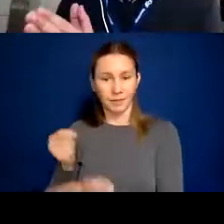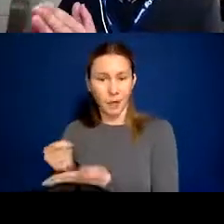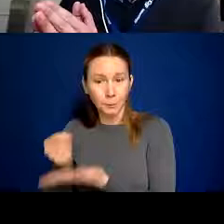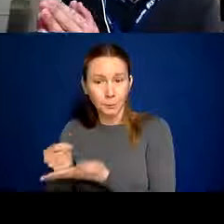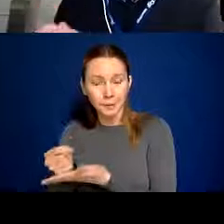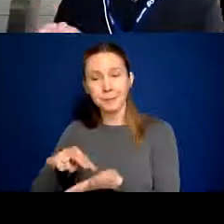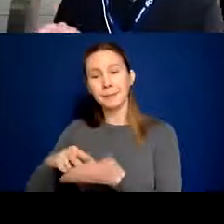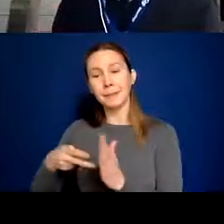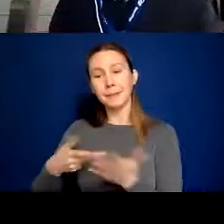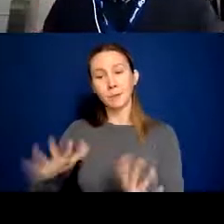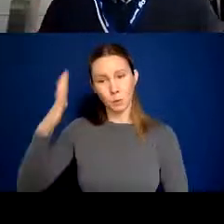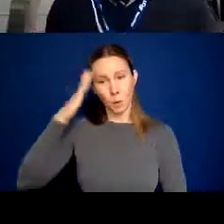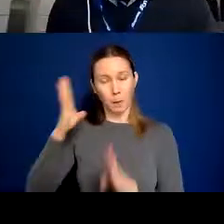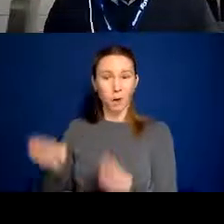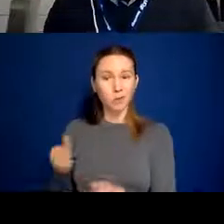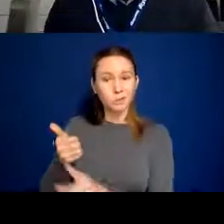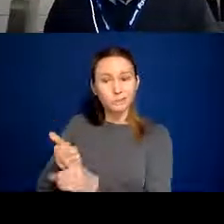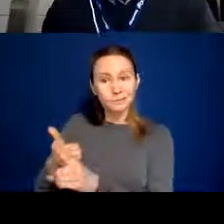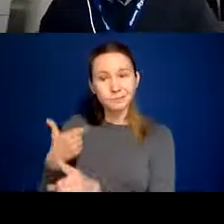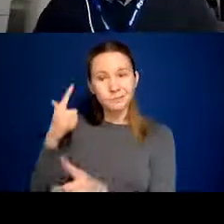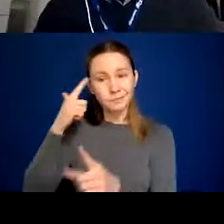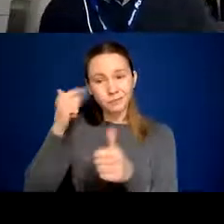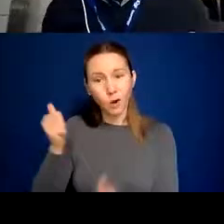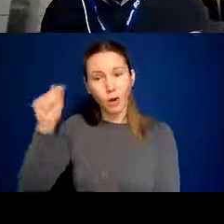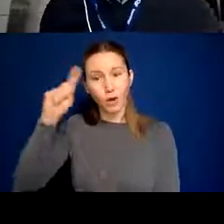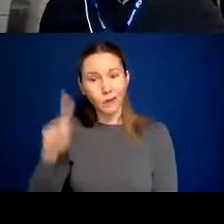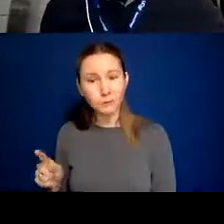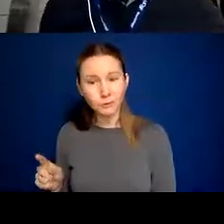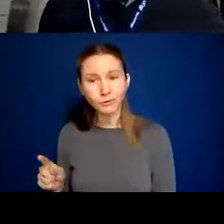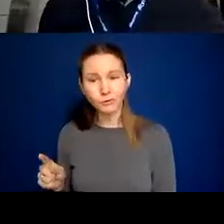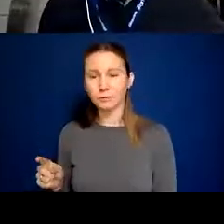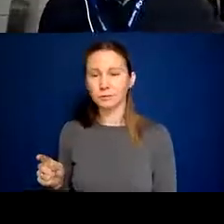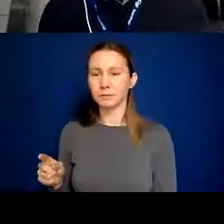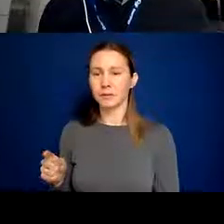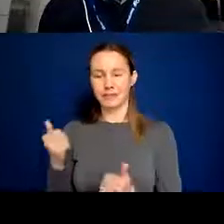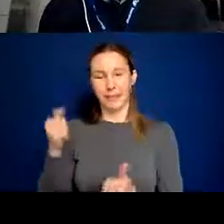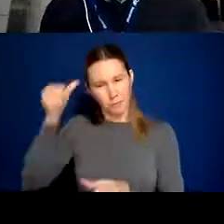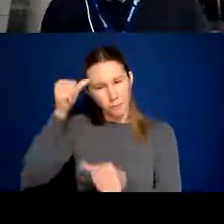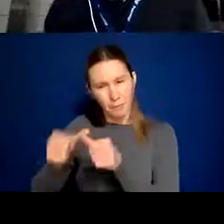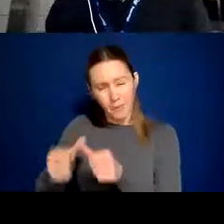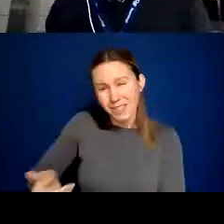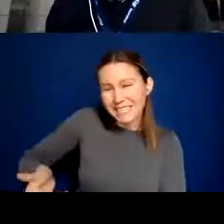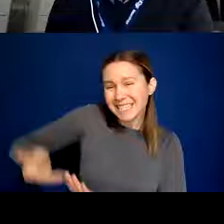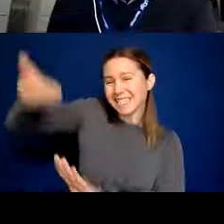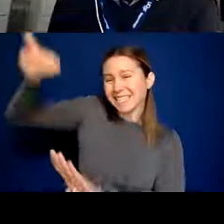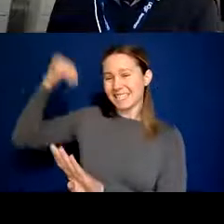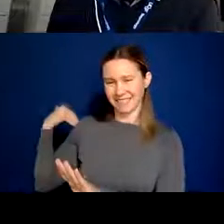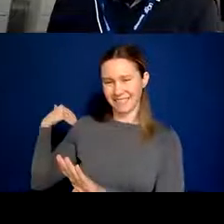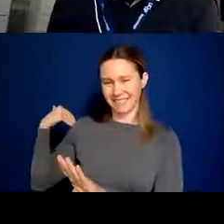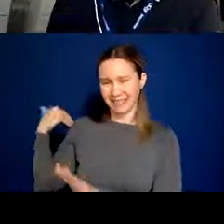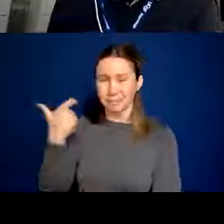knowing that people with Alzheimer's disease, for example, have better access to remote memories, and more